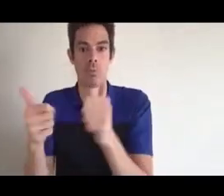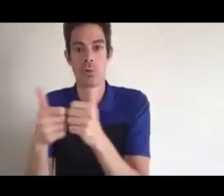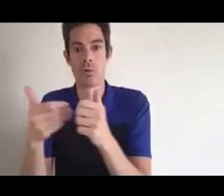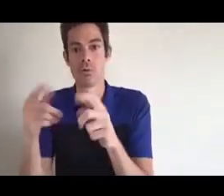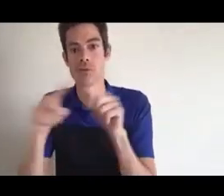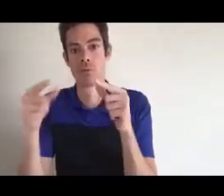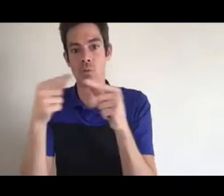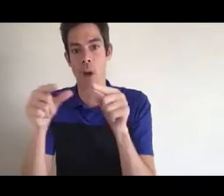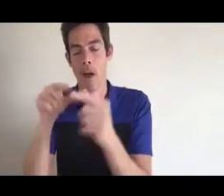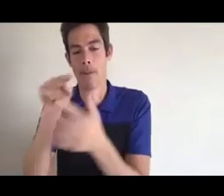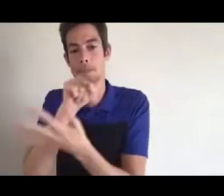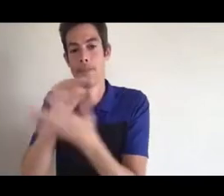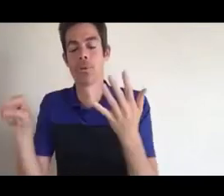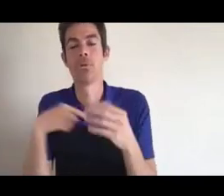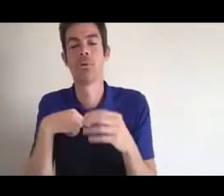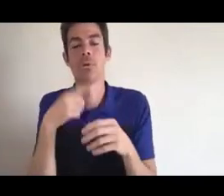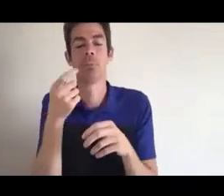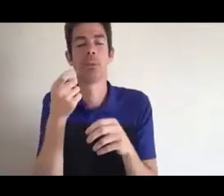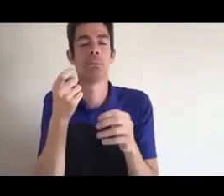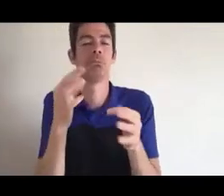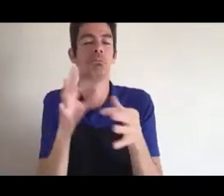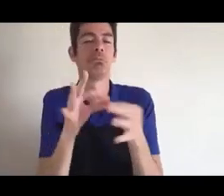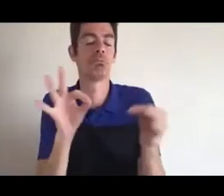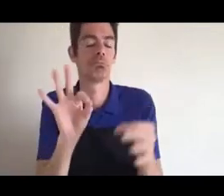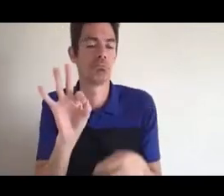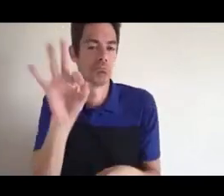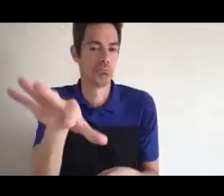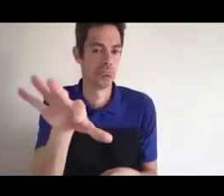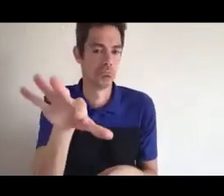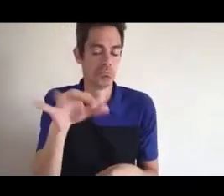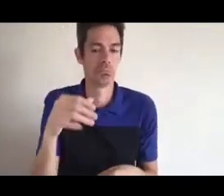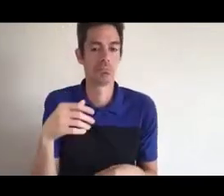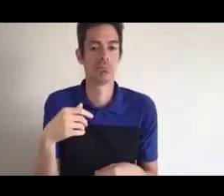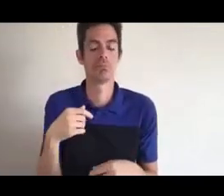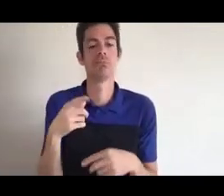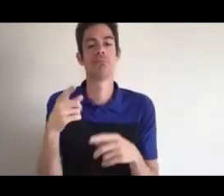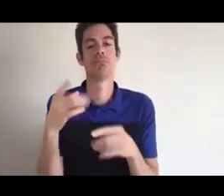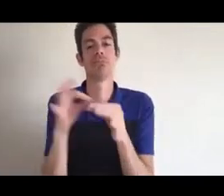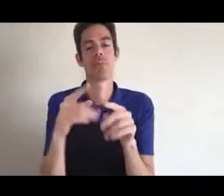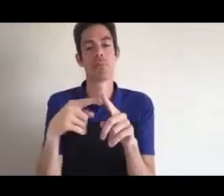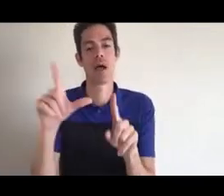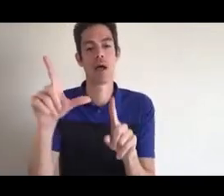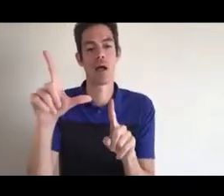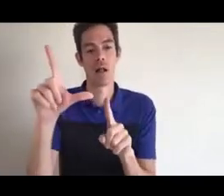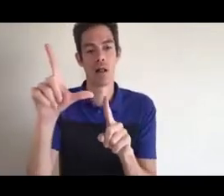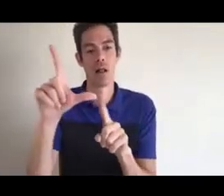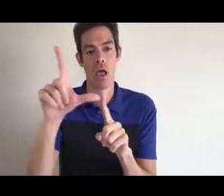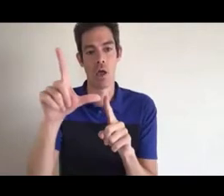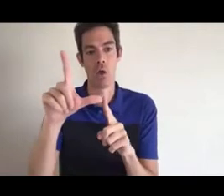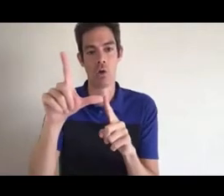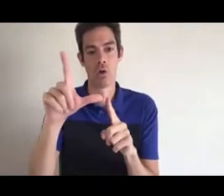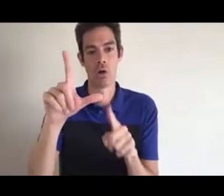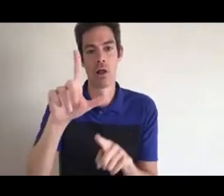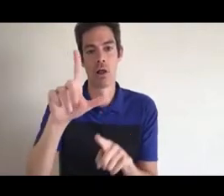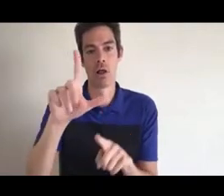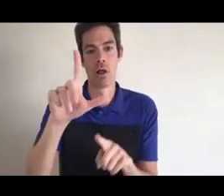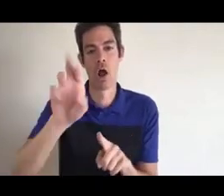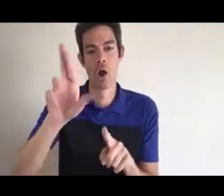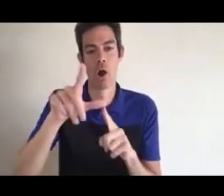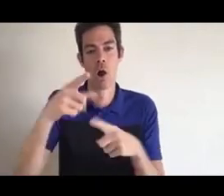So before I move on to some of the other grammar parts, I just want to throw out some idea about